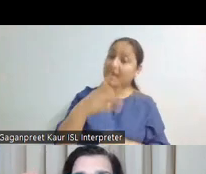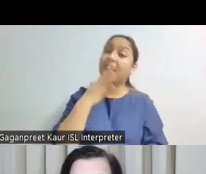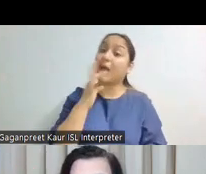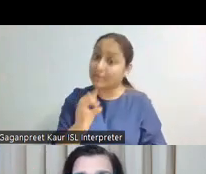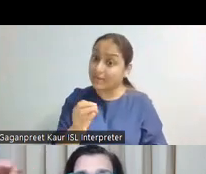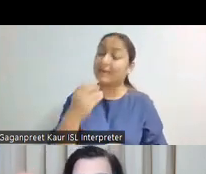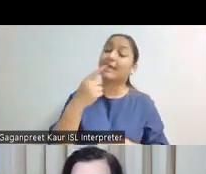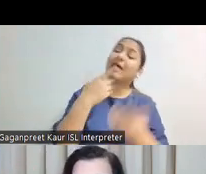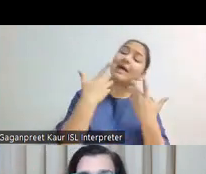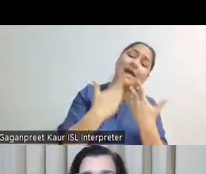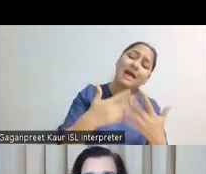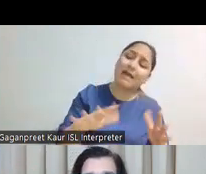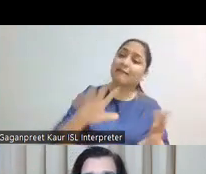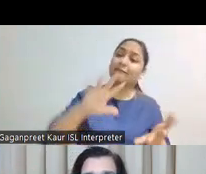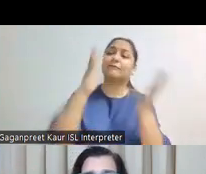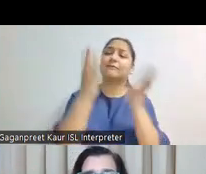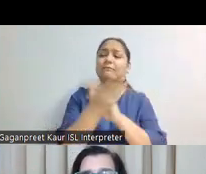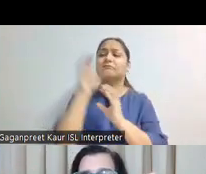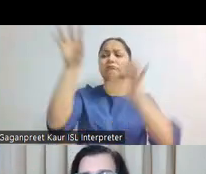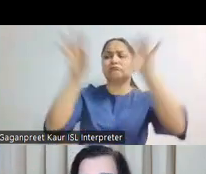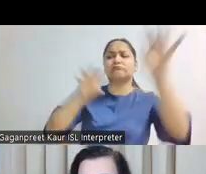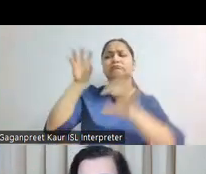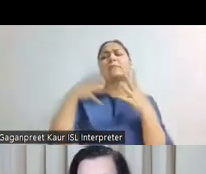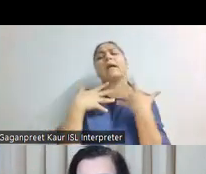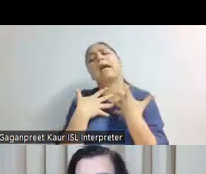every single country, that we